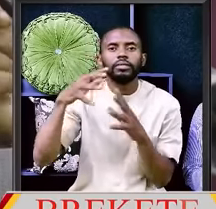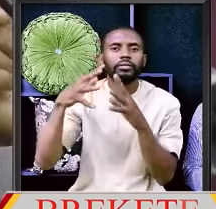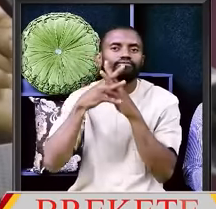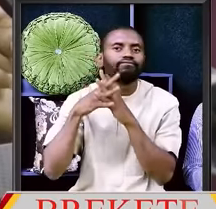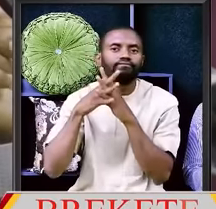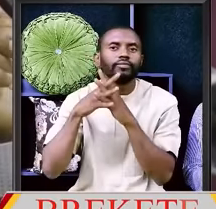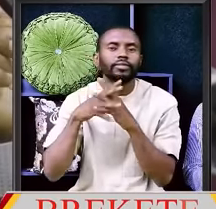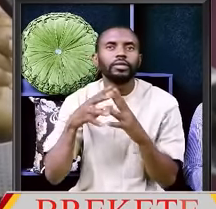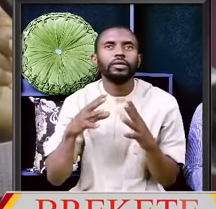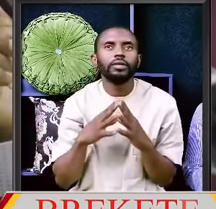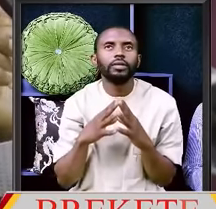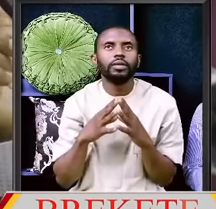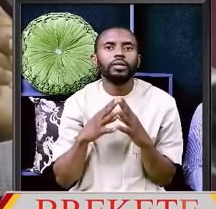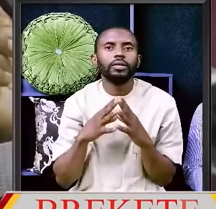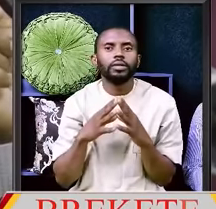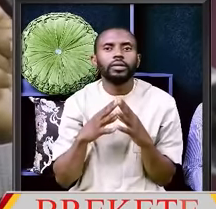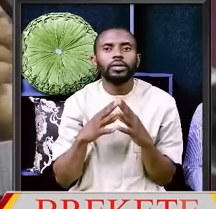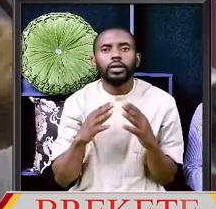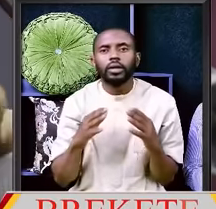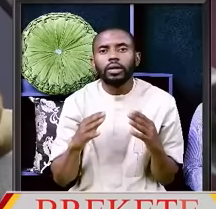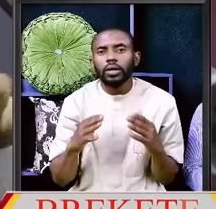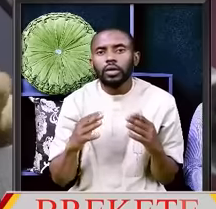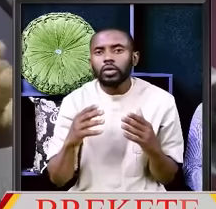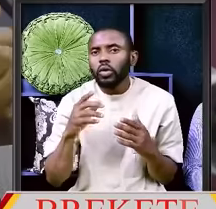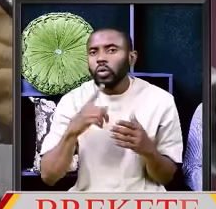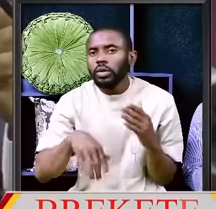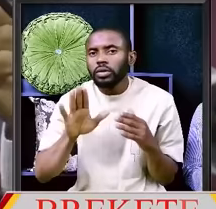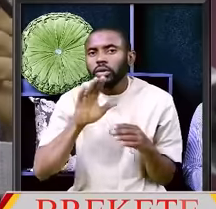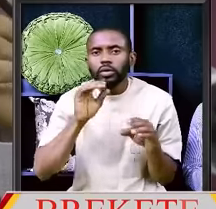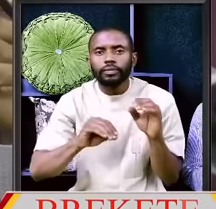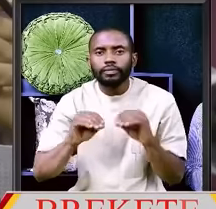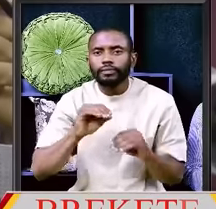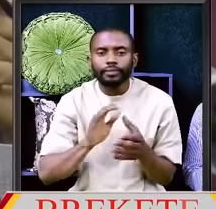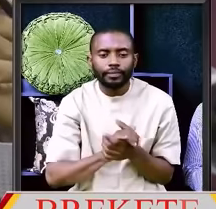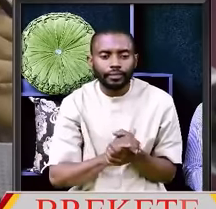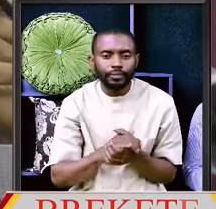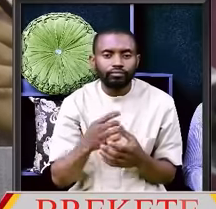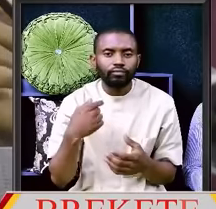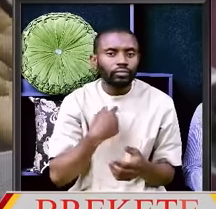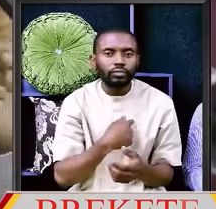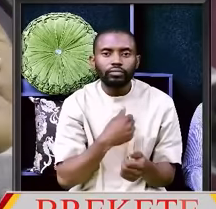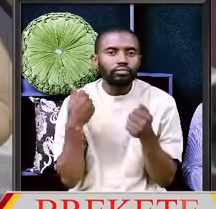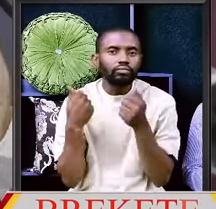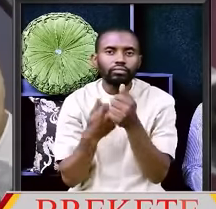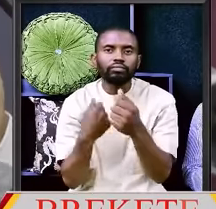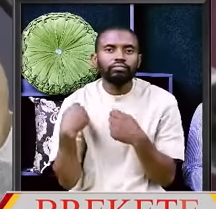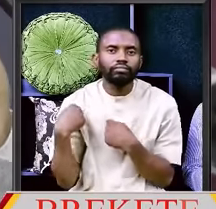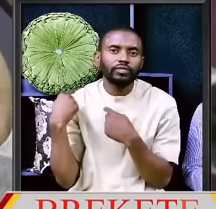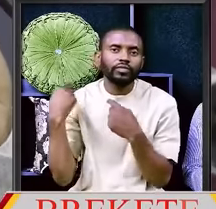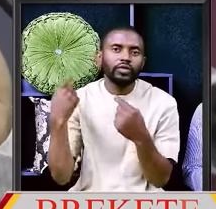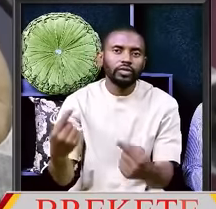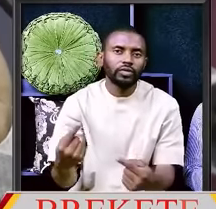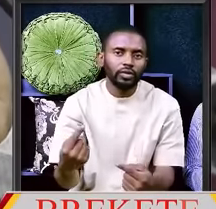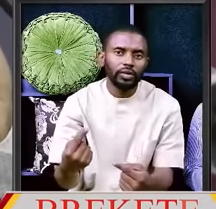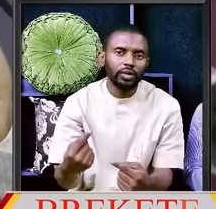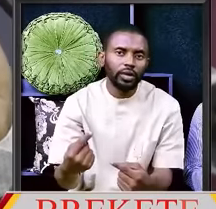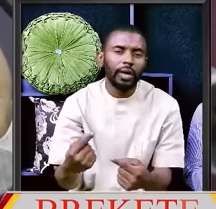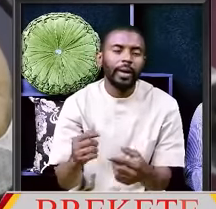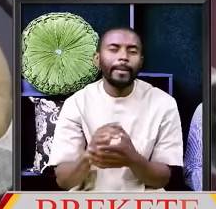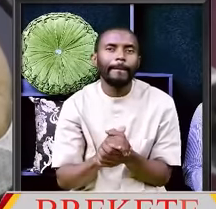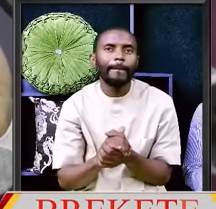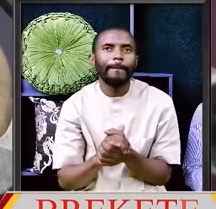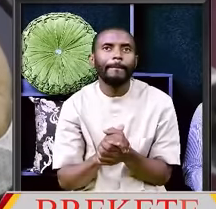sir? Good time, God. Yes, sir. What team be your contributor? So, they follow you for a long time. This Mohbad’s